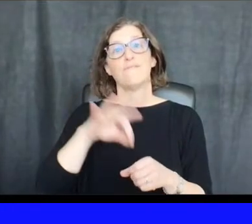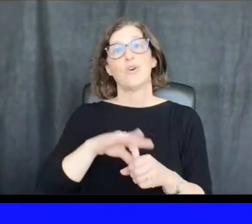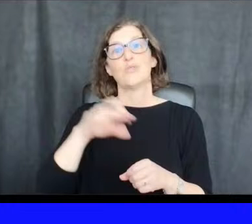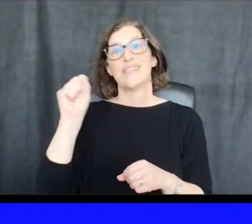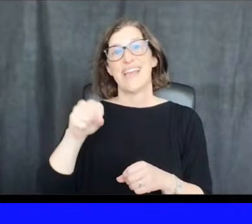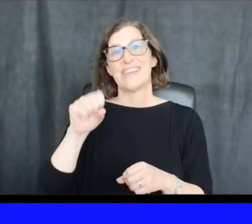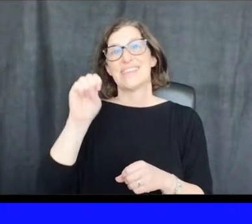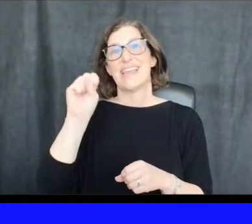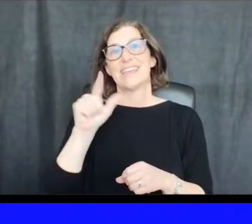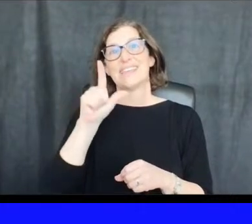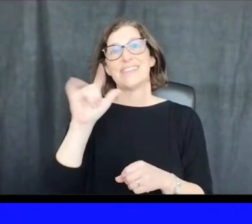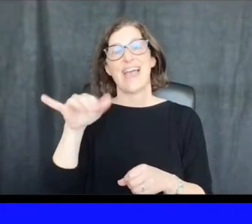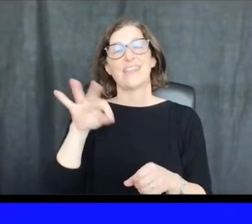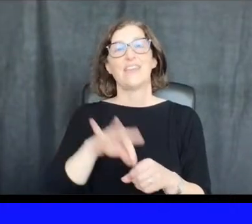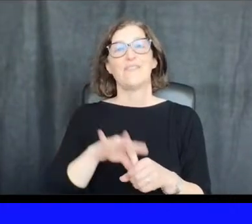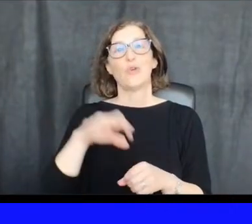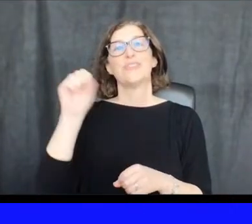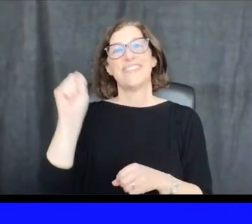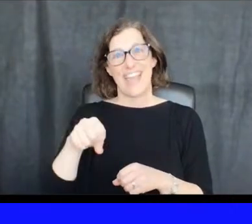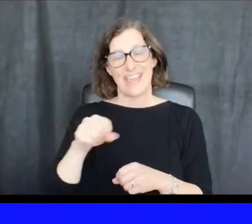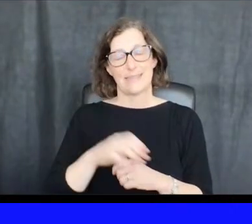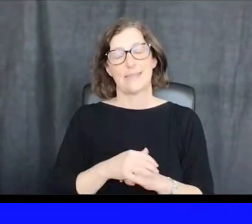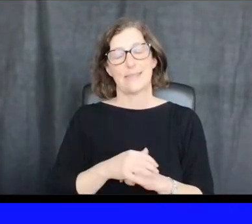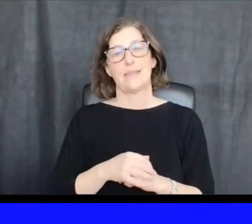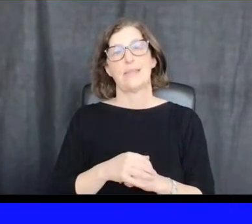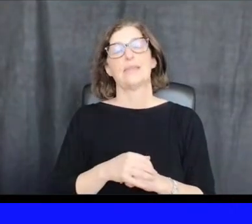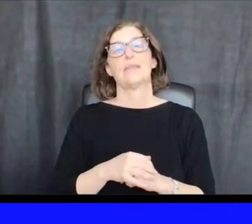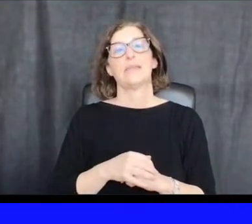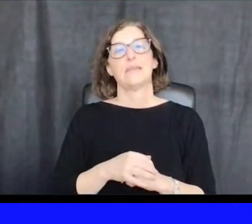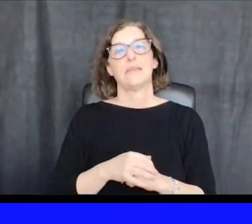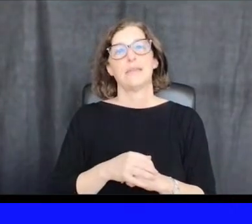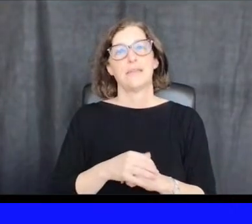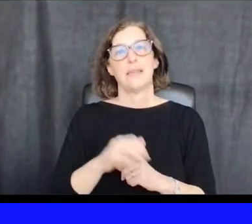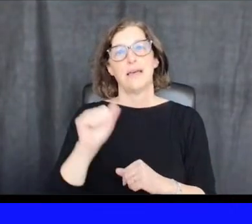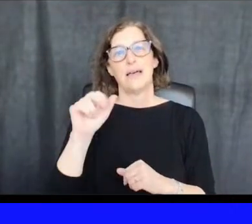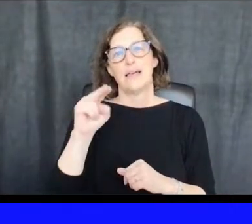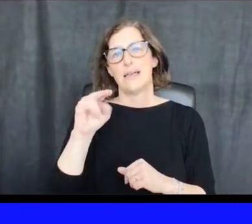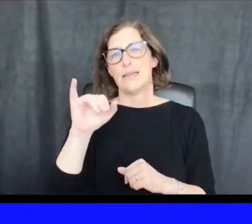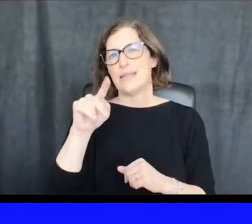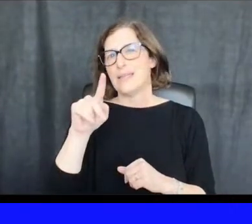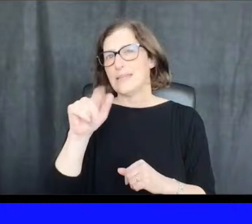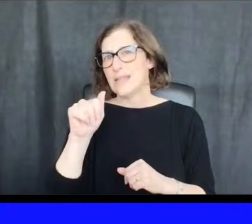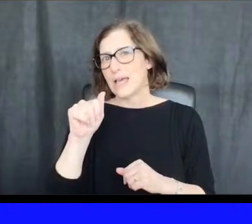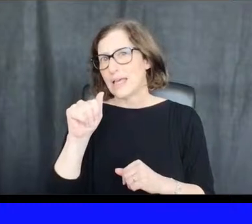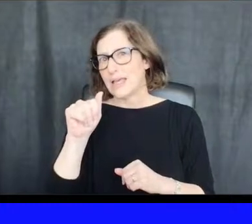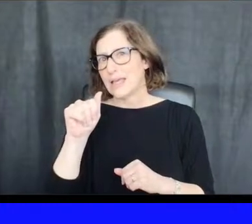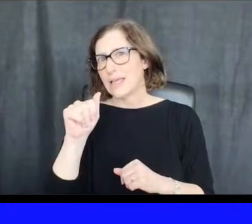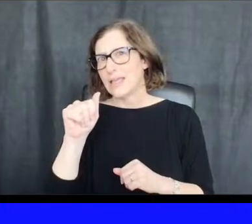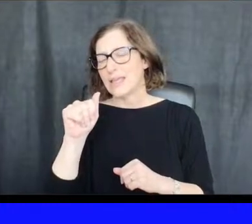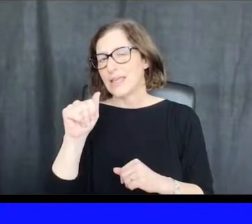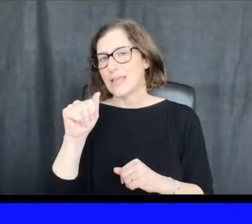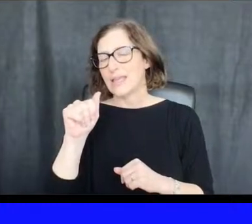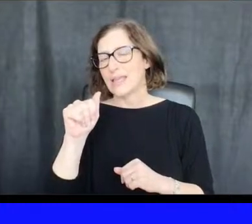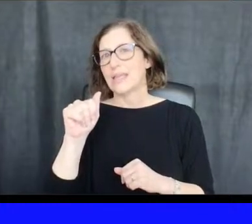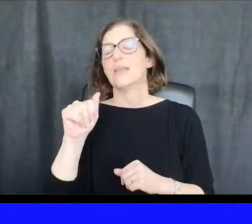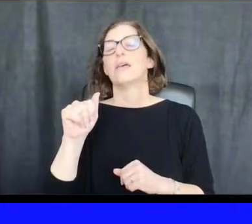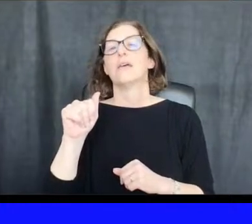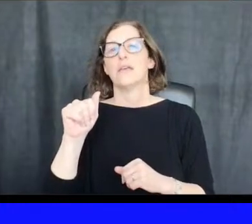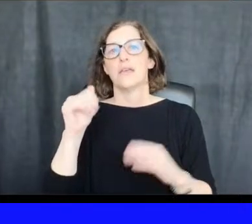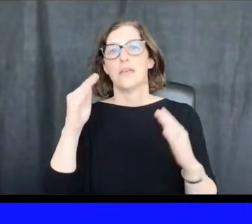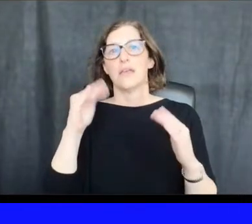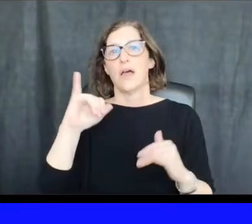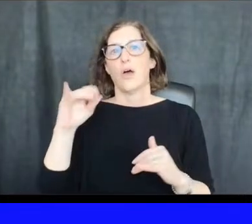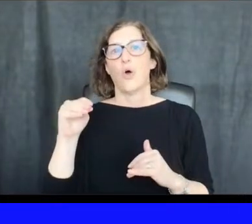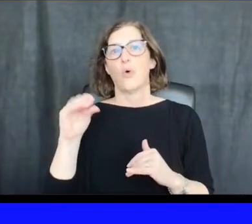the ACO Board of Directors, in accordance with the laws of the state of New York. The individuals are Mitchell Katz,